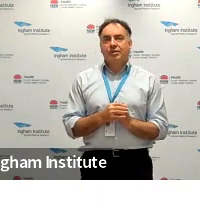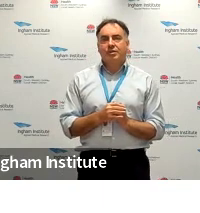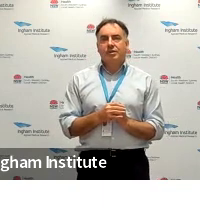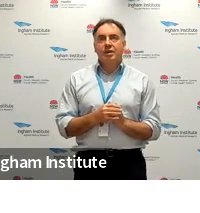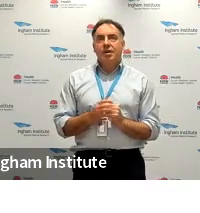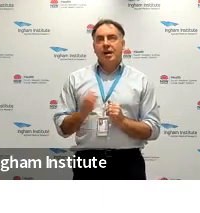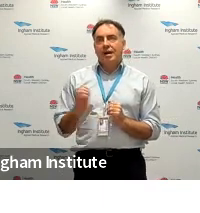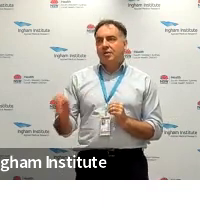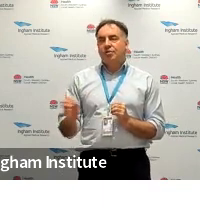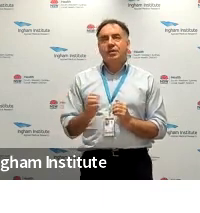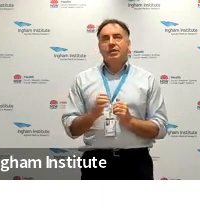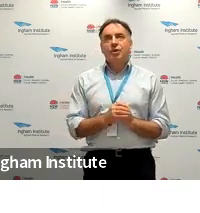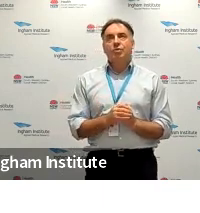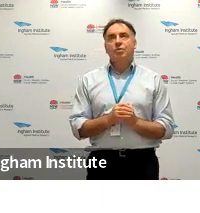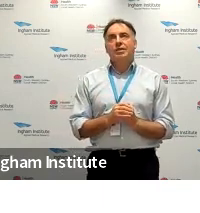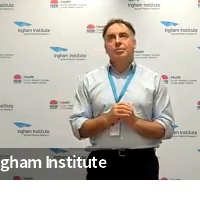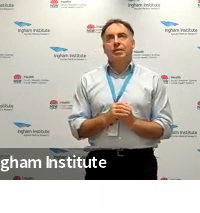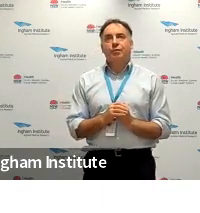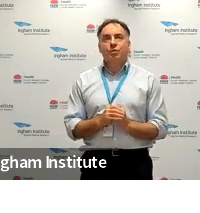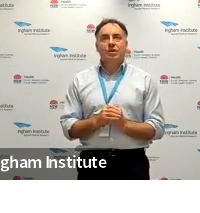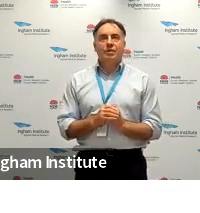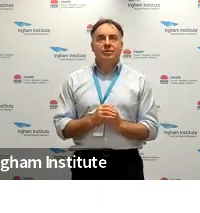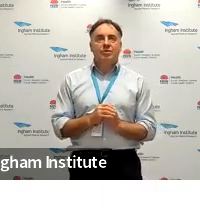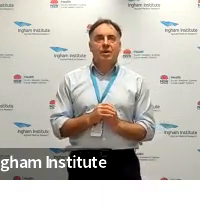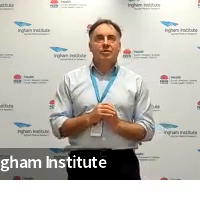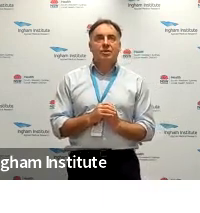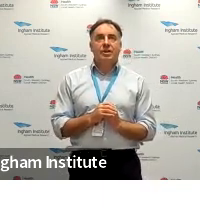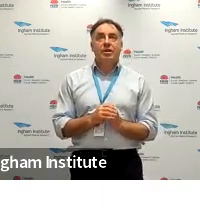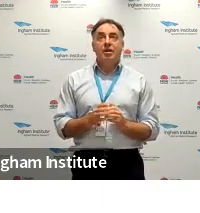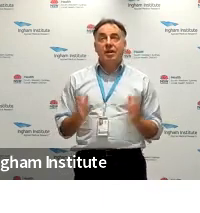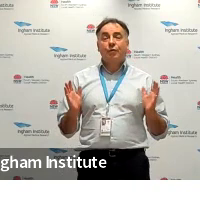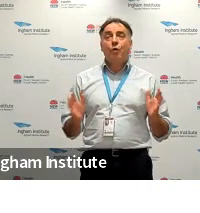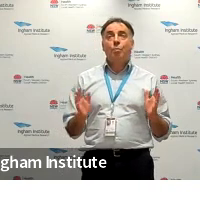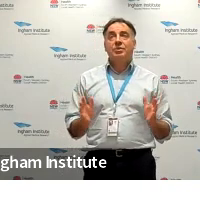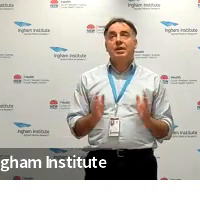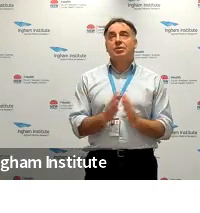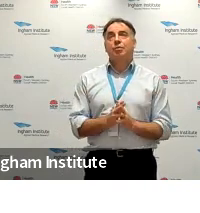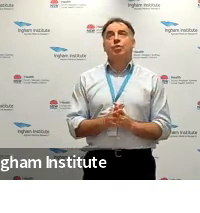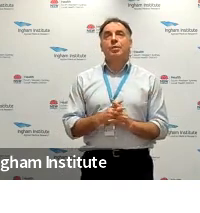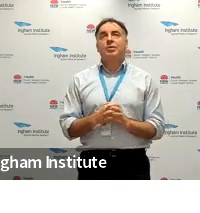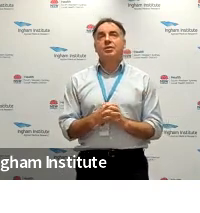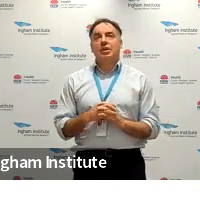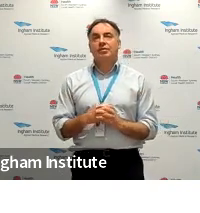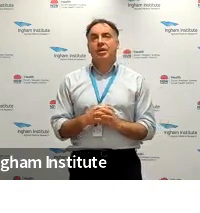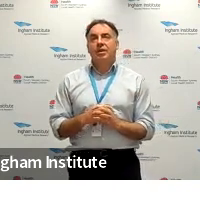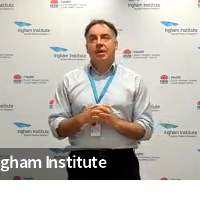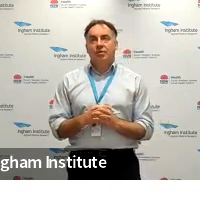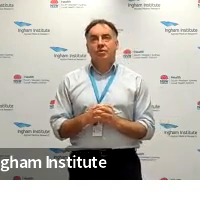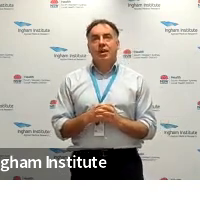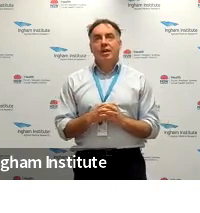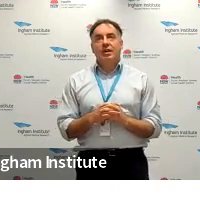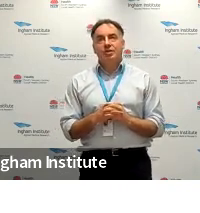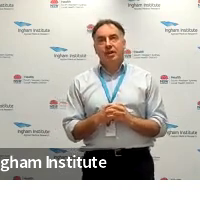in southwestern Sydney. Angela's already told you that that's about 14,000 deliveries a year. That's 4% of all the women that deliver